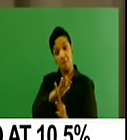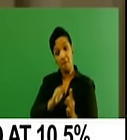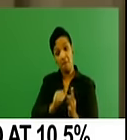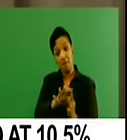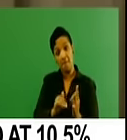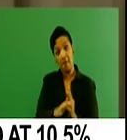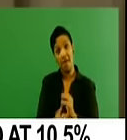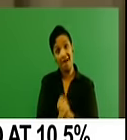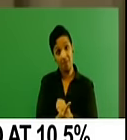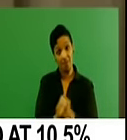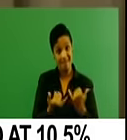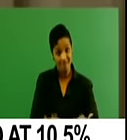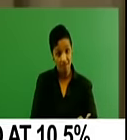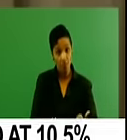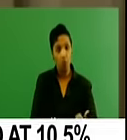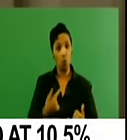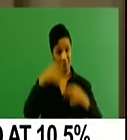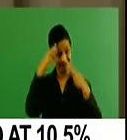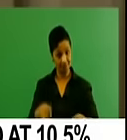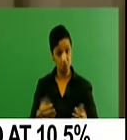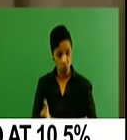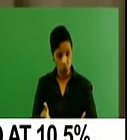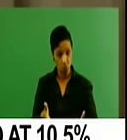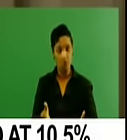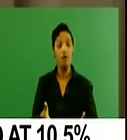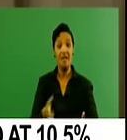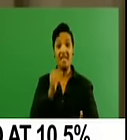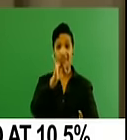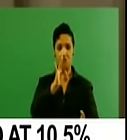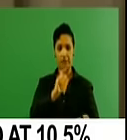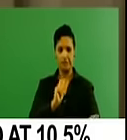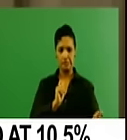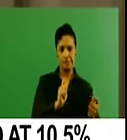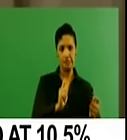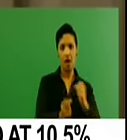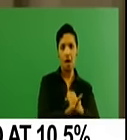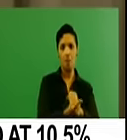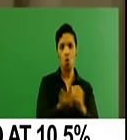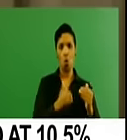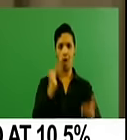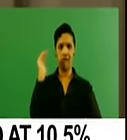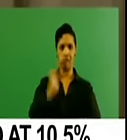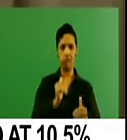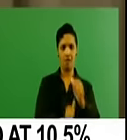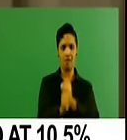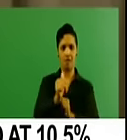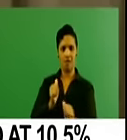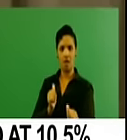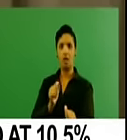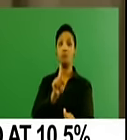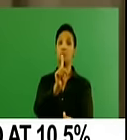had impacted on our decision today change or reverse,